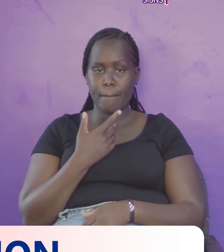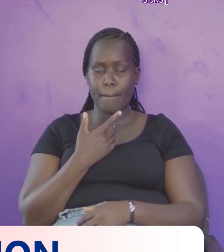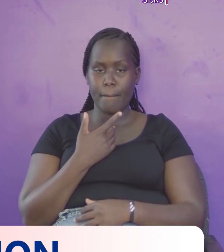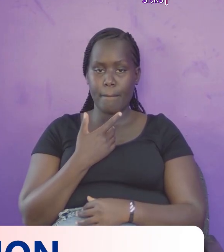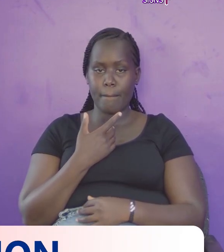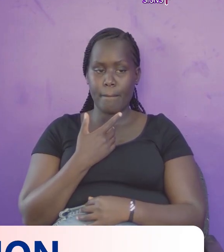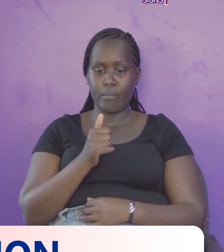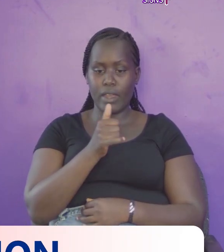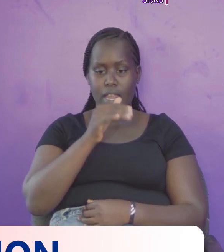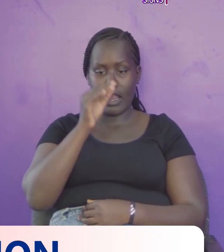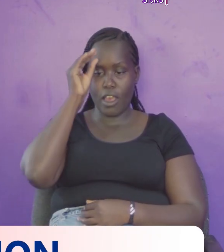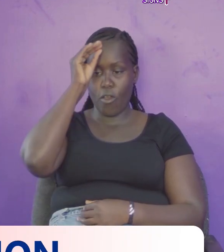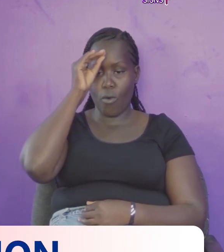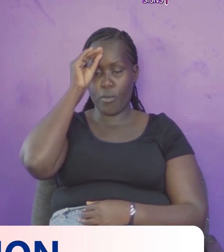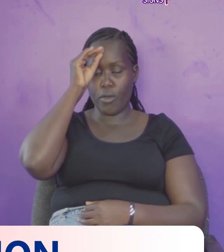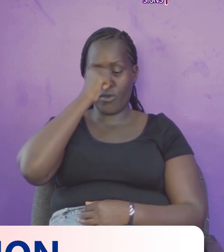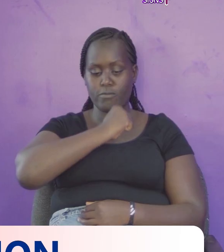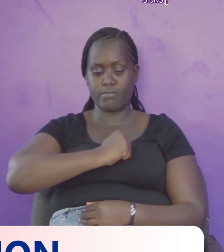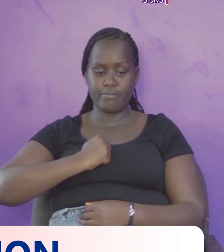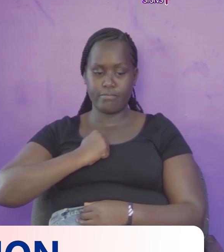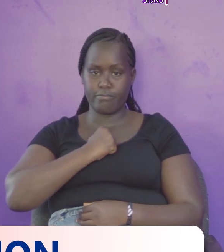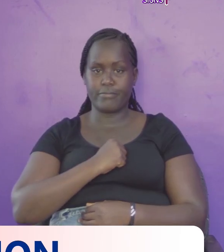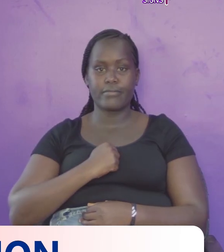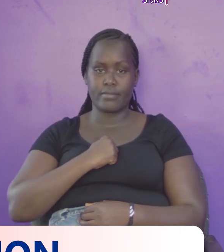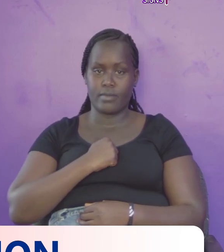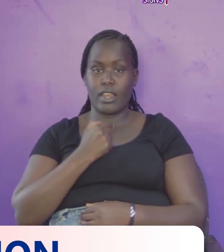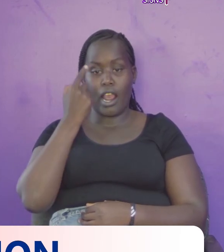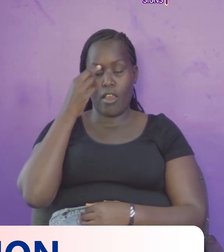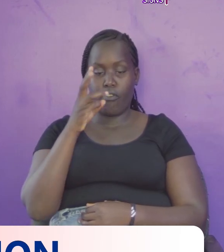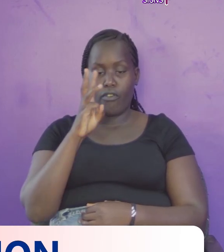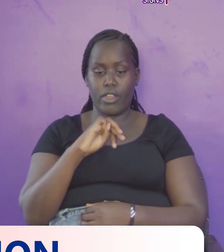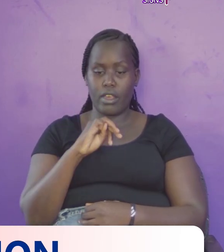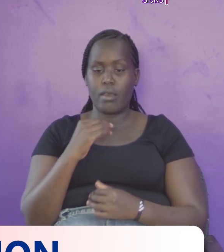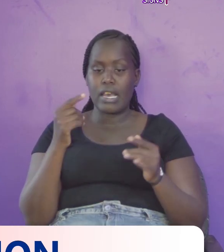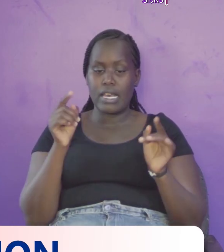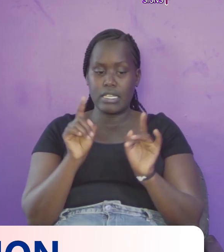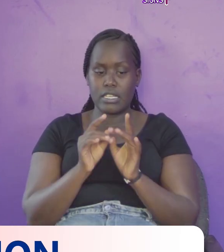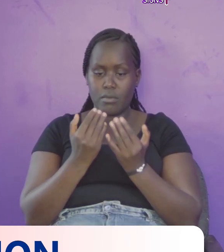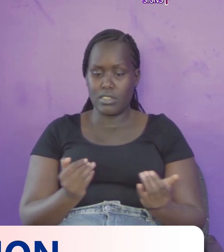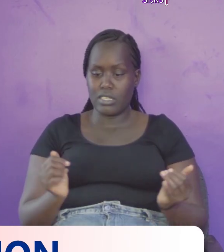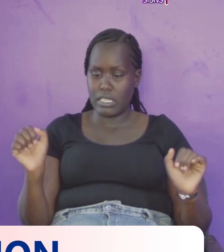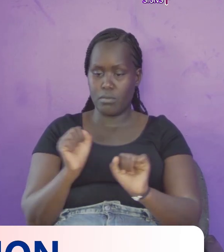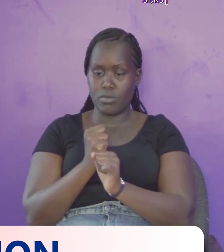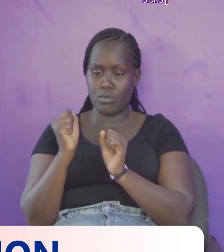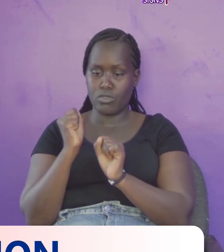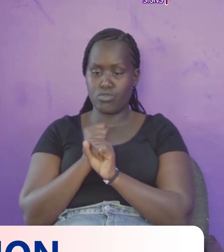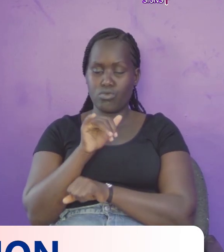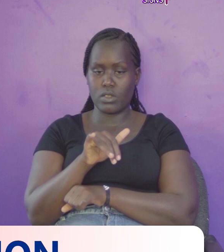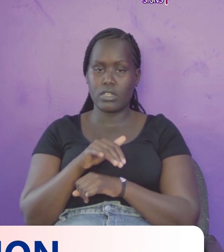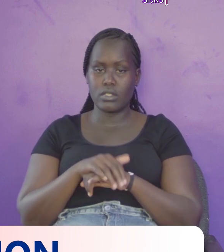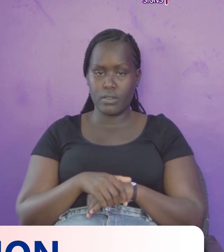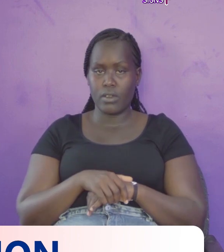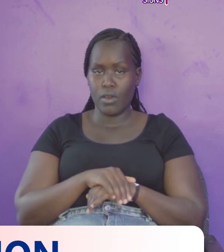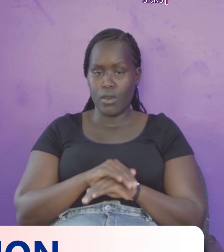those are the opinions. We are very sorry for them. Even a child would not do that. Yes. So